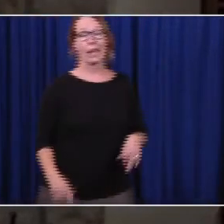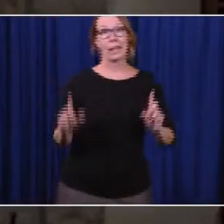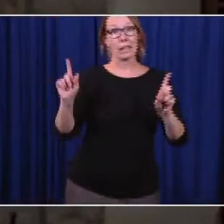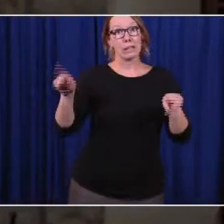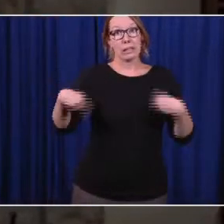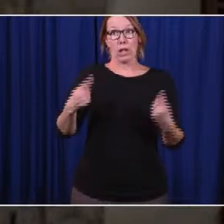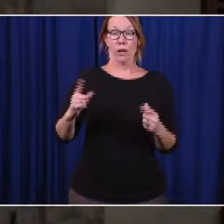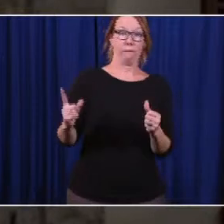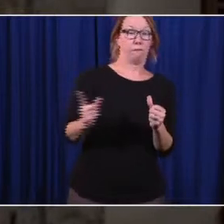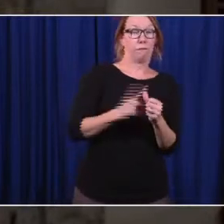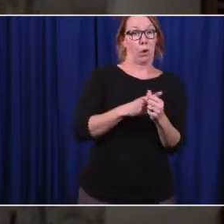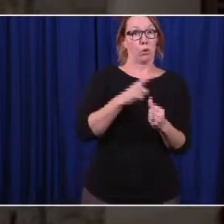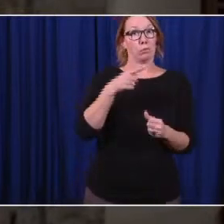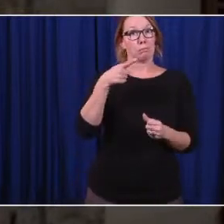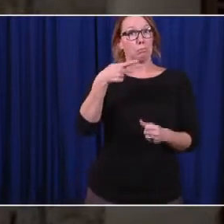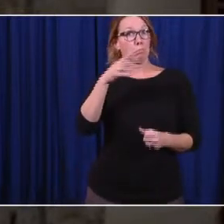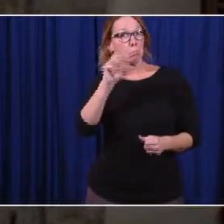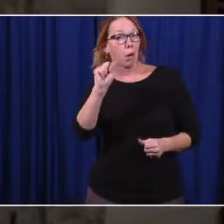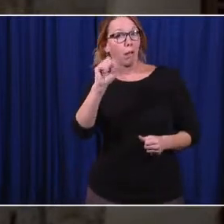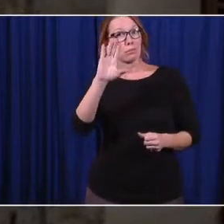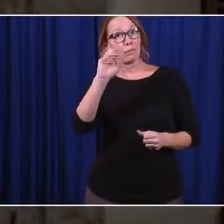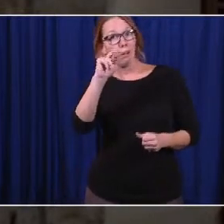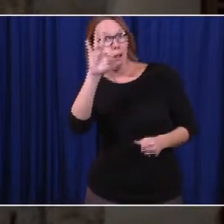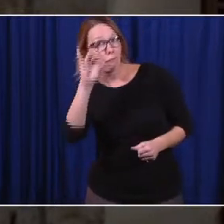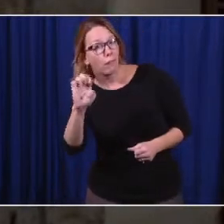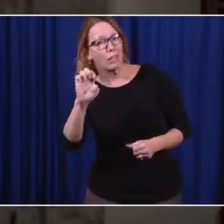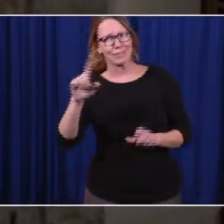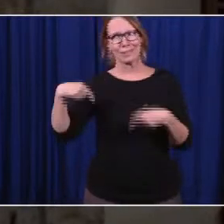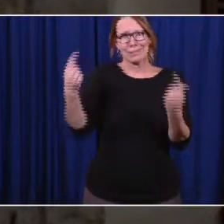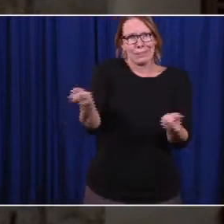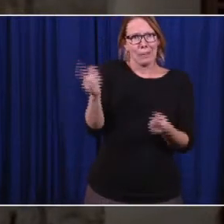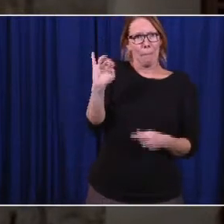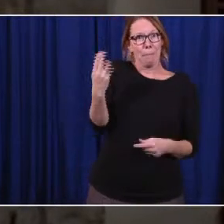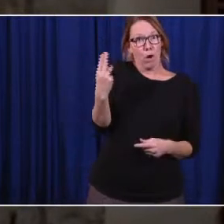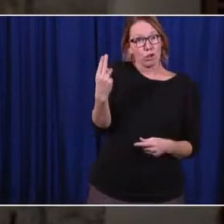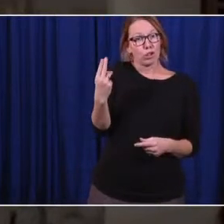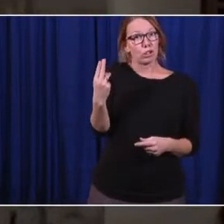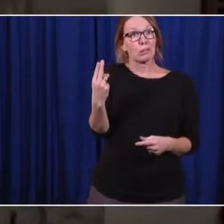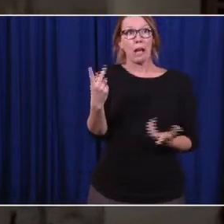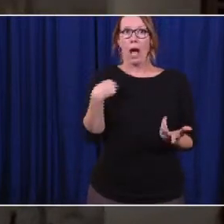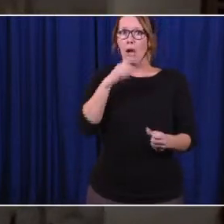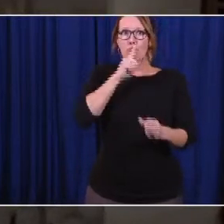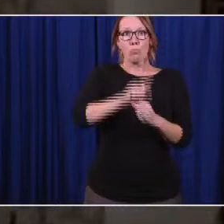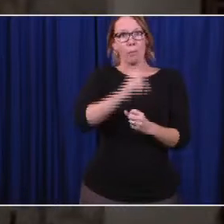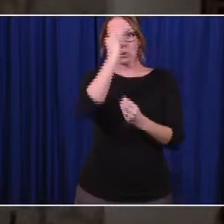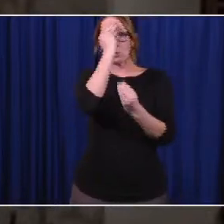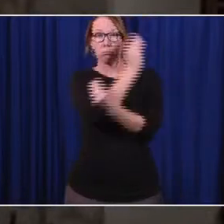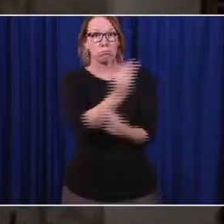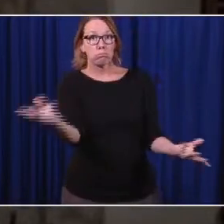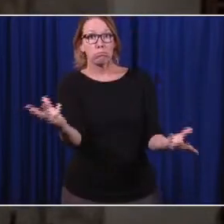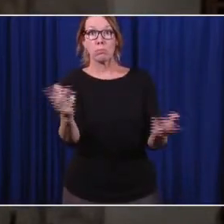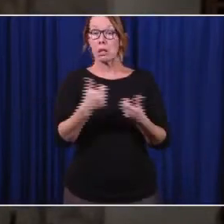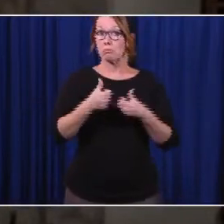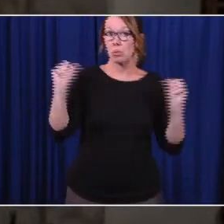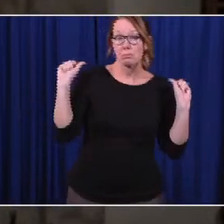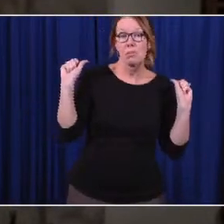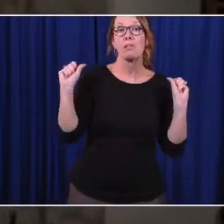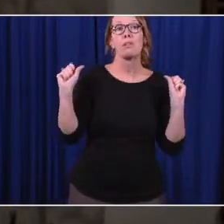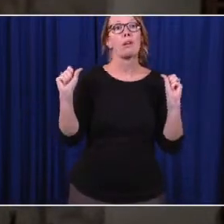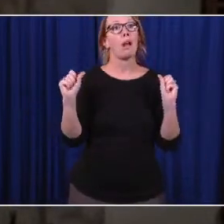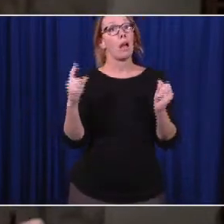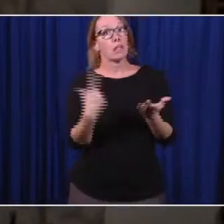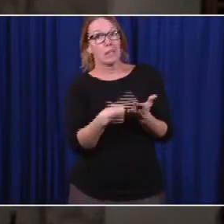to the people of Ohio was to tell them everything we knew when we knew it. Sometimes we have to tell you it's incomplete. Sometimes we have to tell you